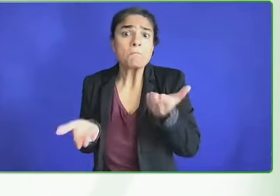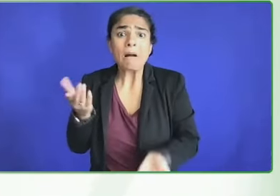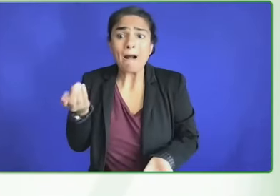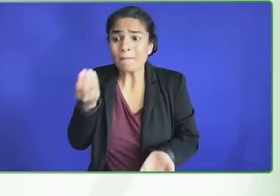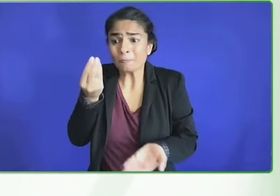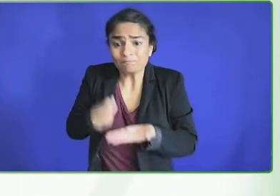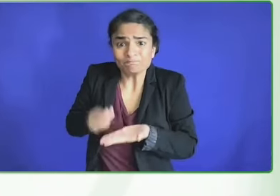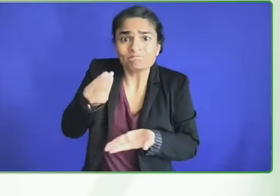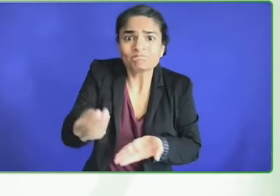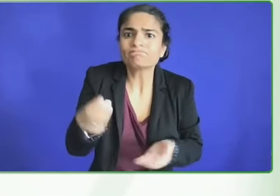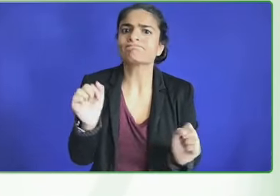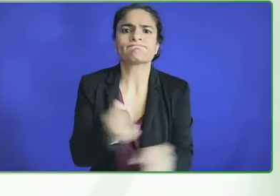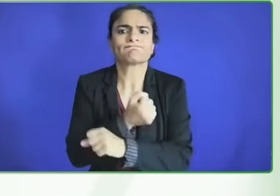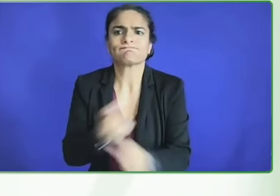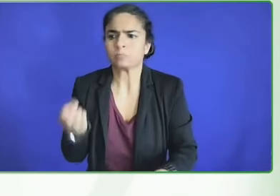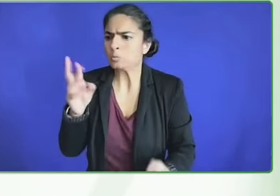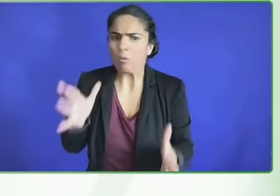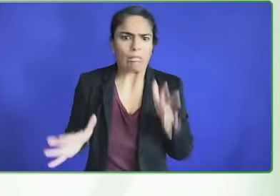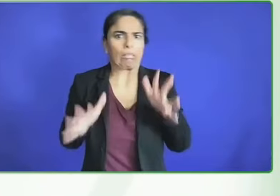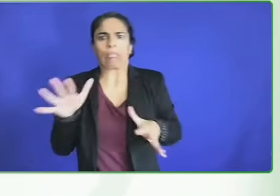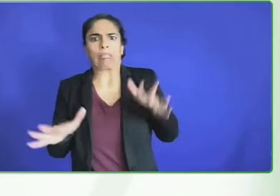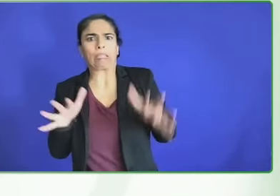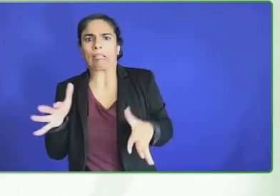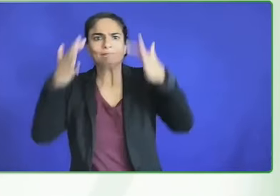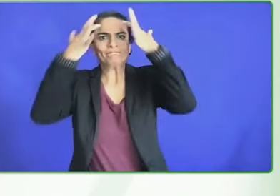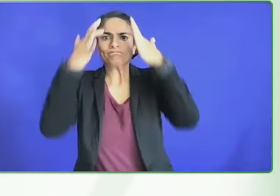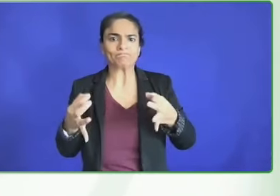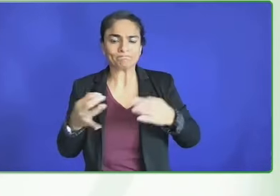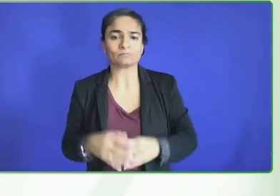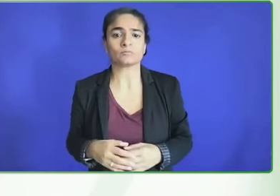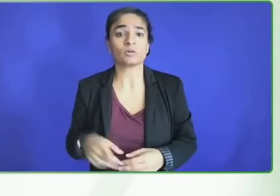that decision supporters appointed under the Act are